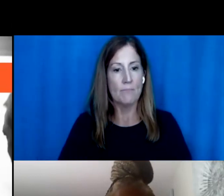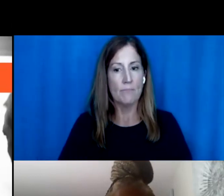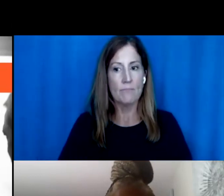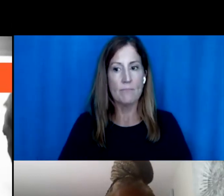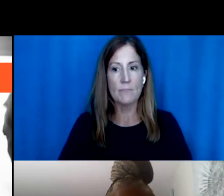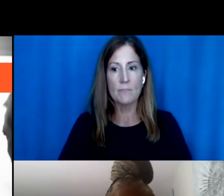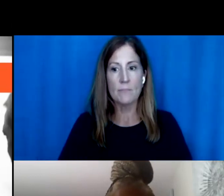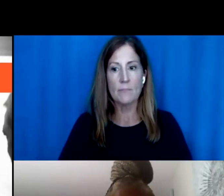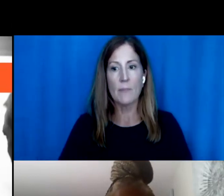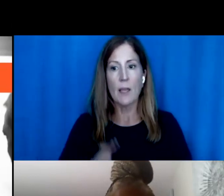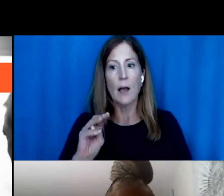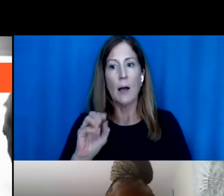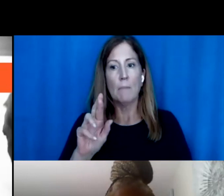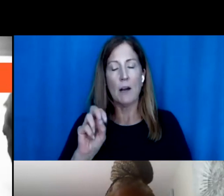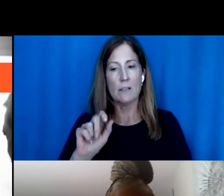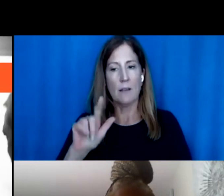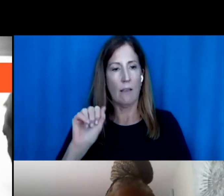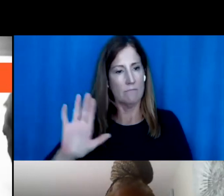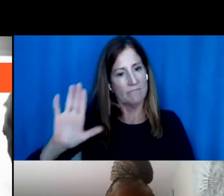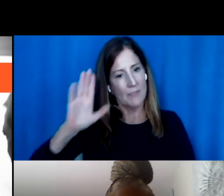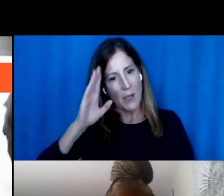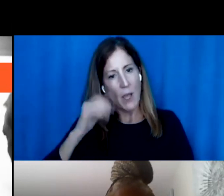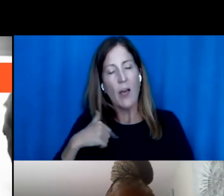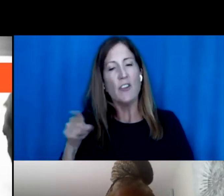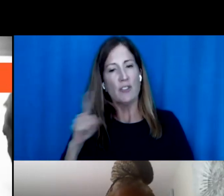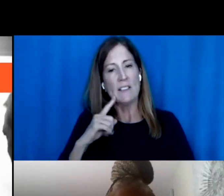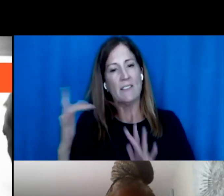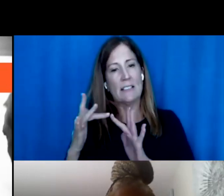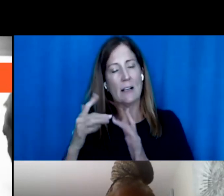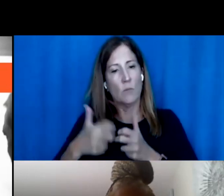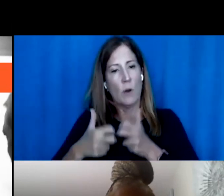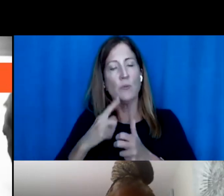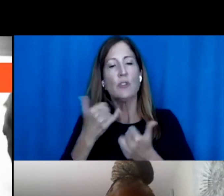Sandra's having some technical issues and is trying to get back on Zoom.